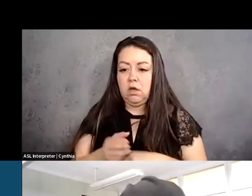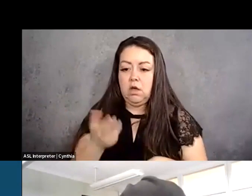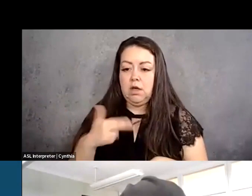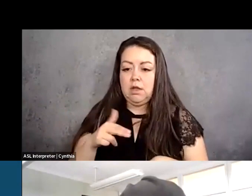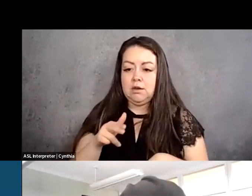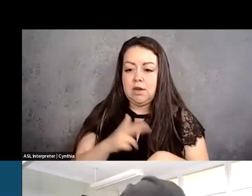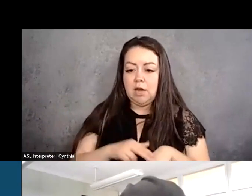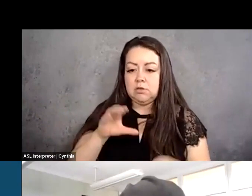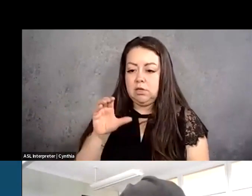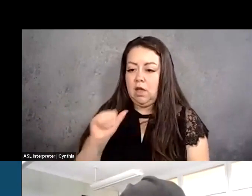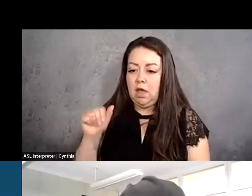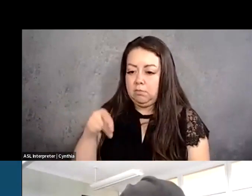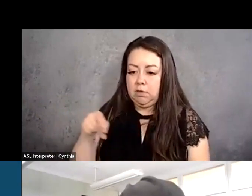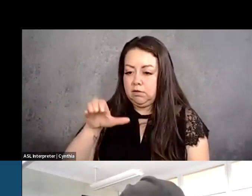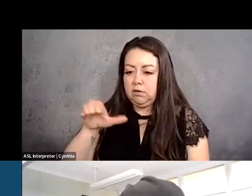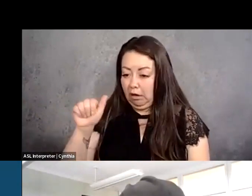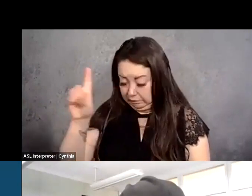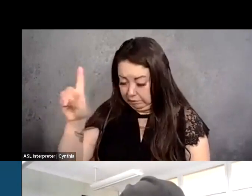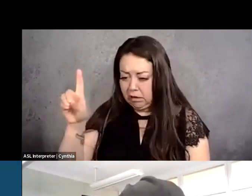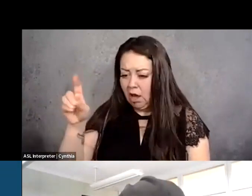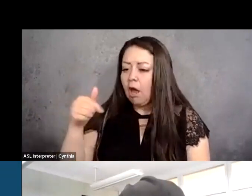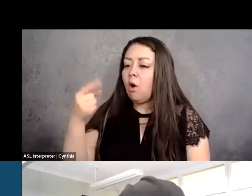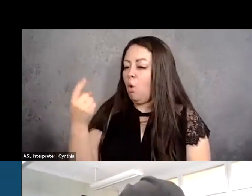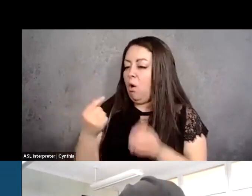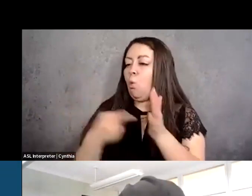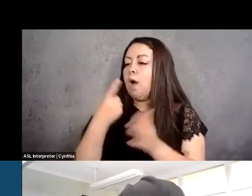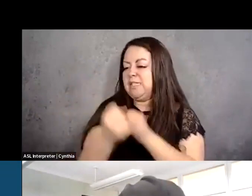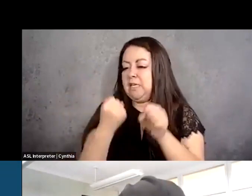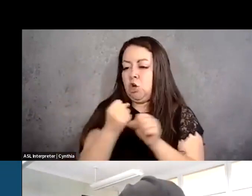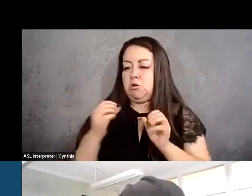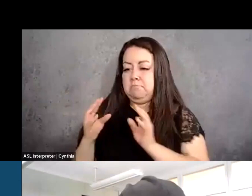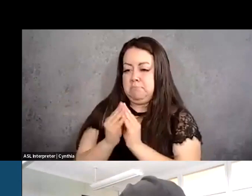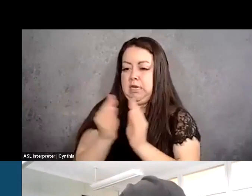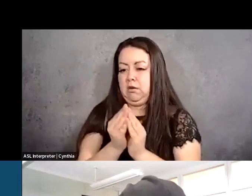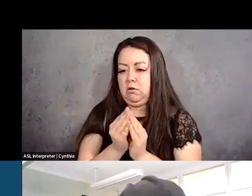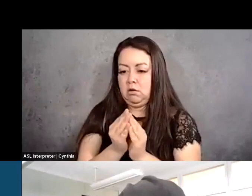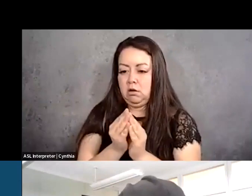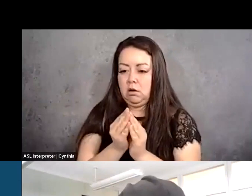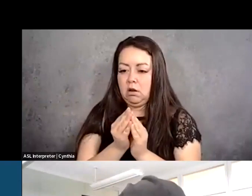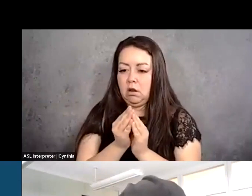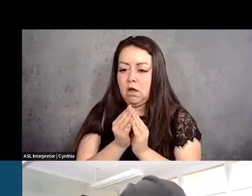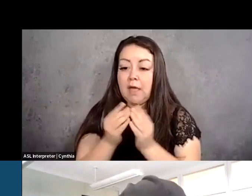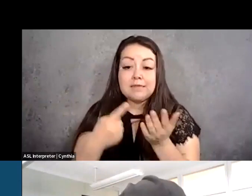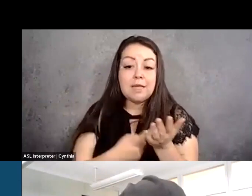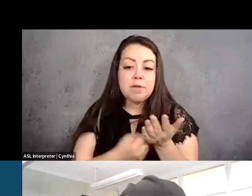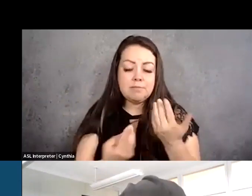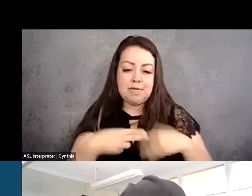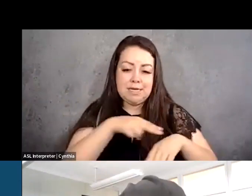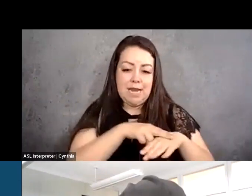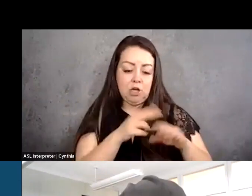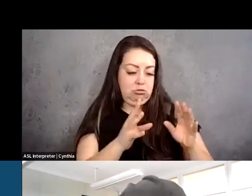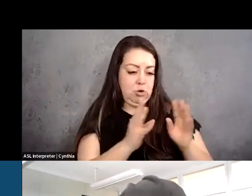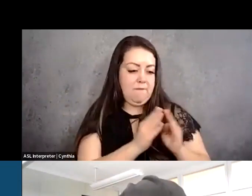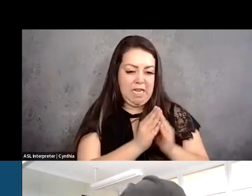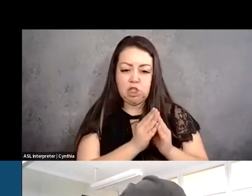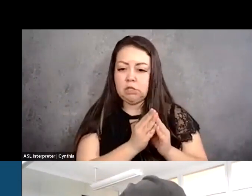an in-person convening at least once a year. And then in years where we have a national convention, sometimes we're lucky enough to have our members come together twice a